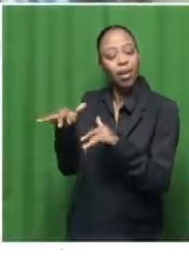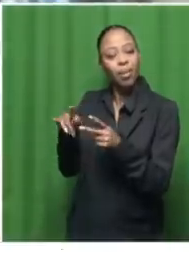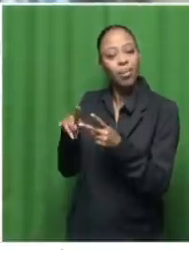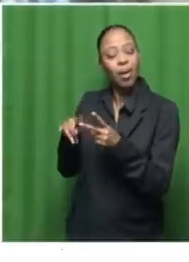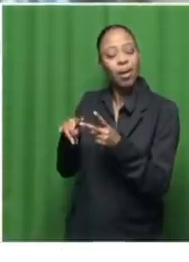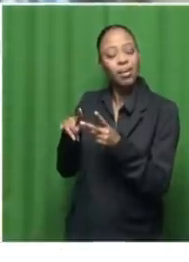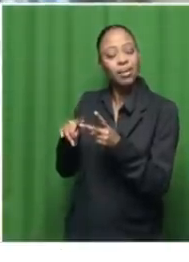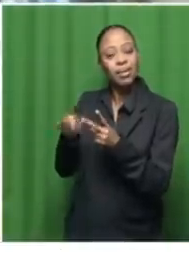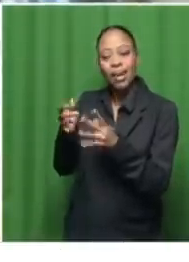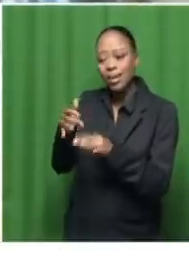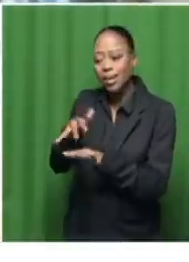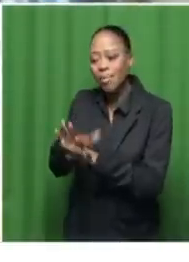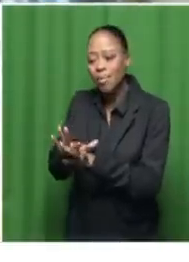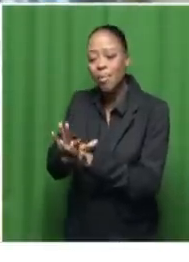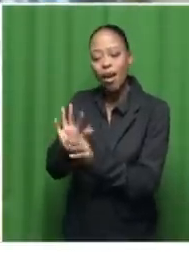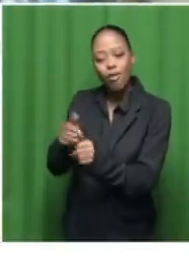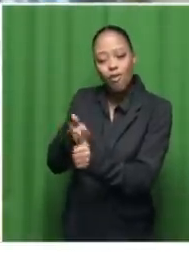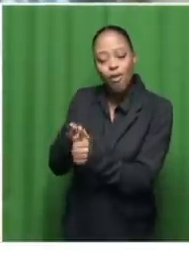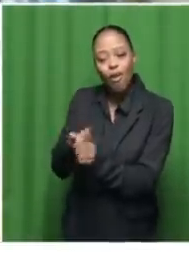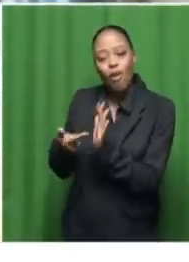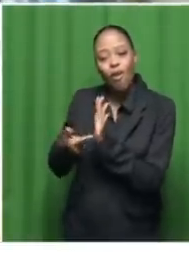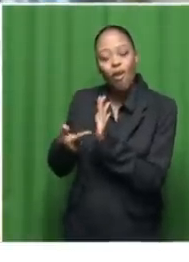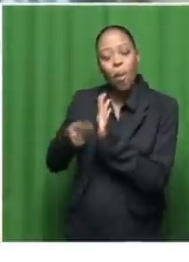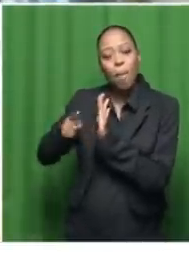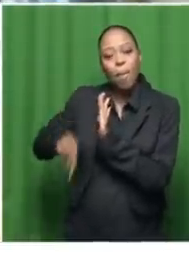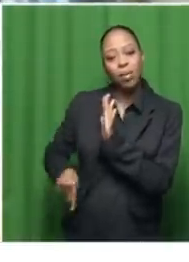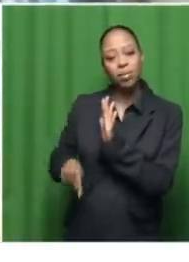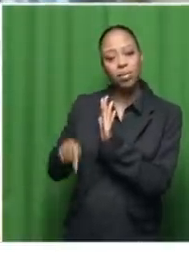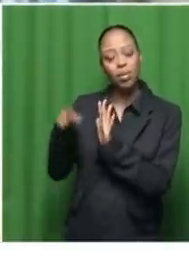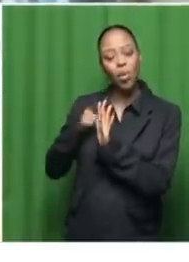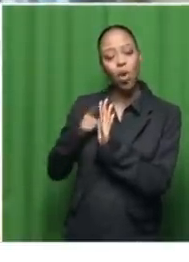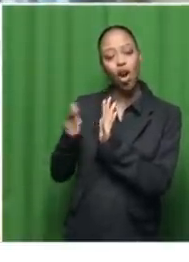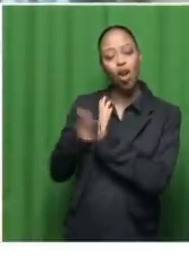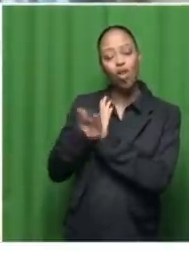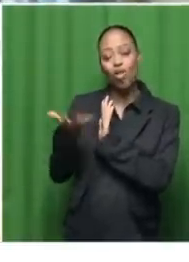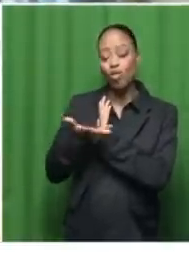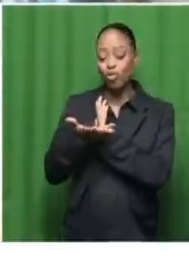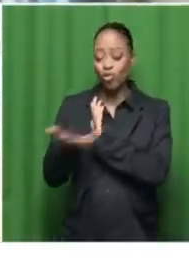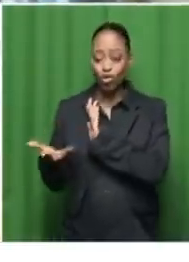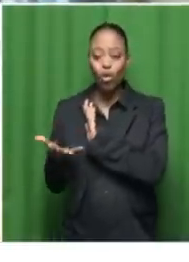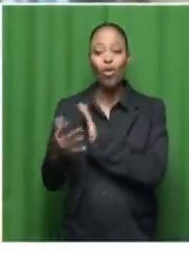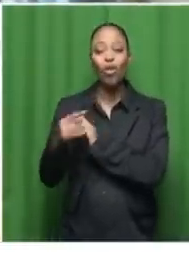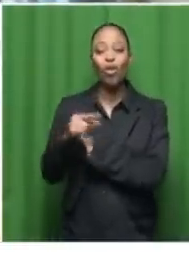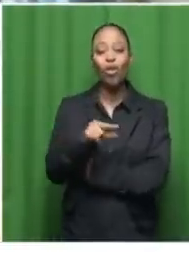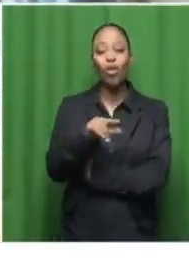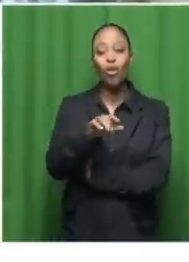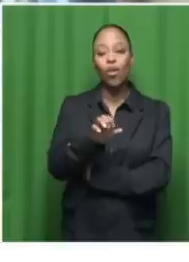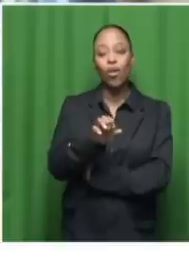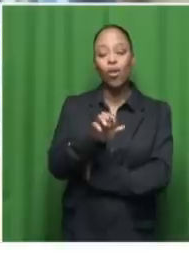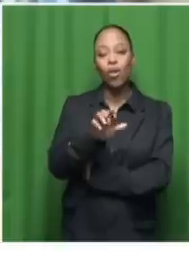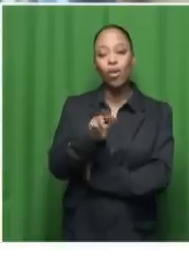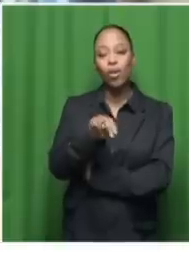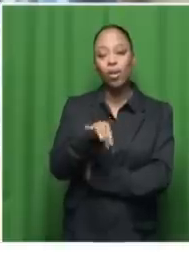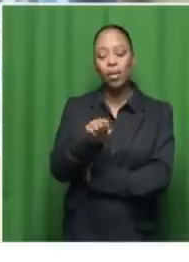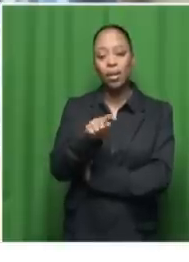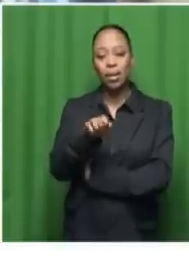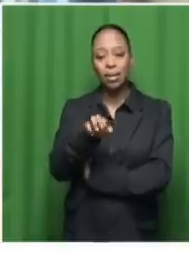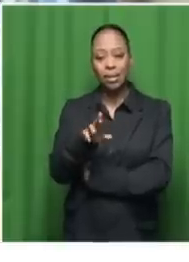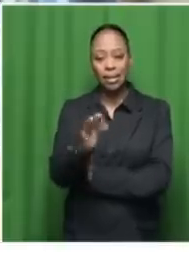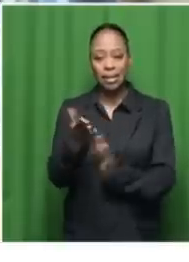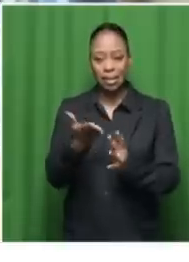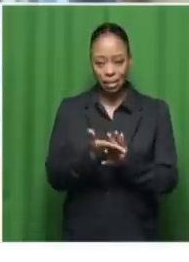the implementation of the law as interpreted in the Glenister case ought to have